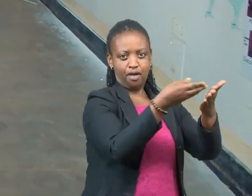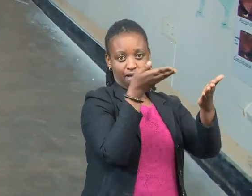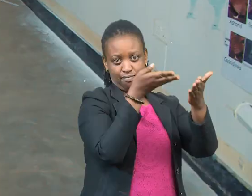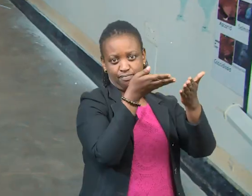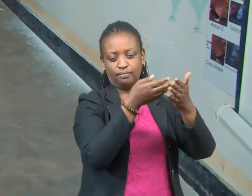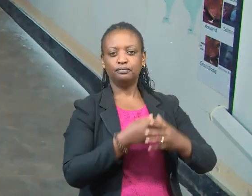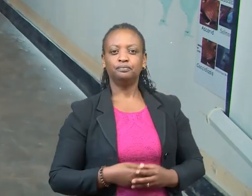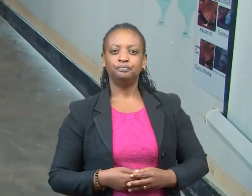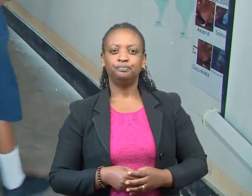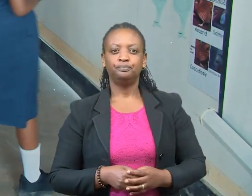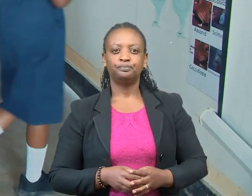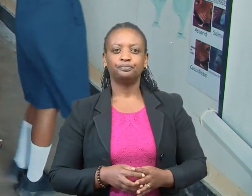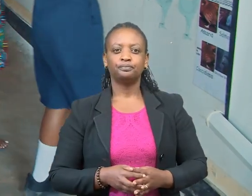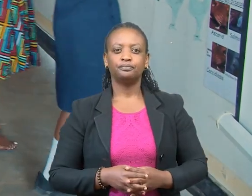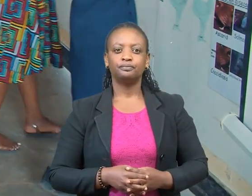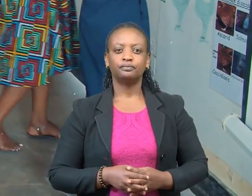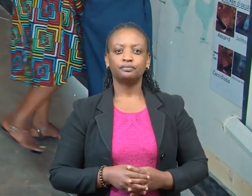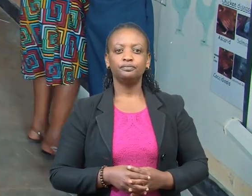Paste it there.